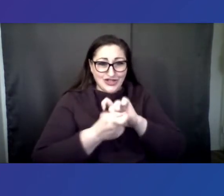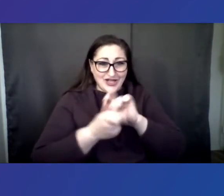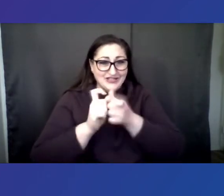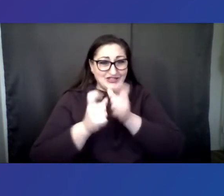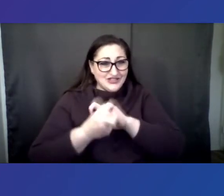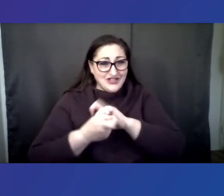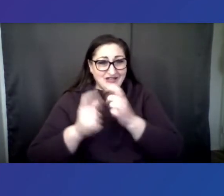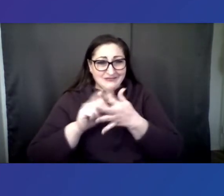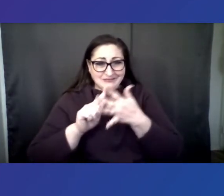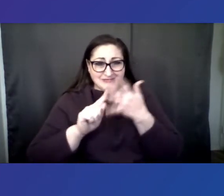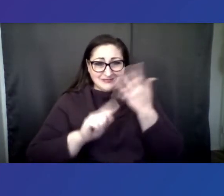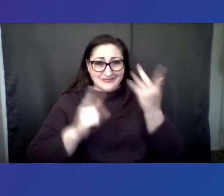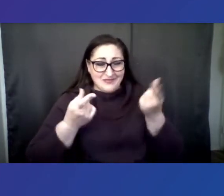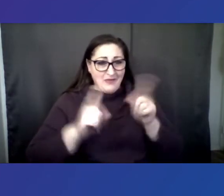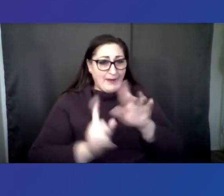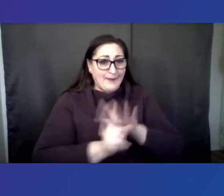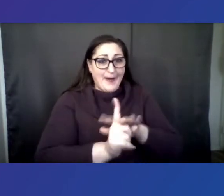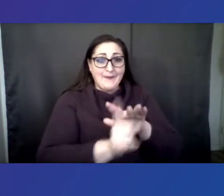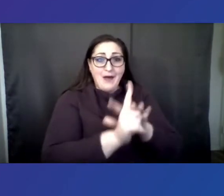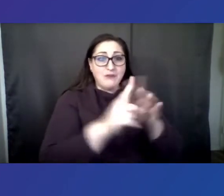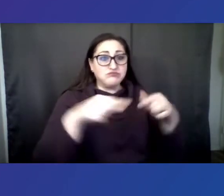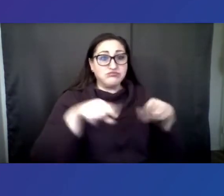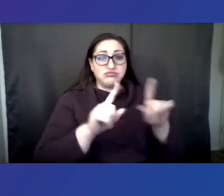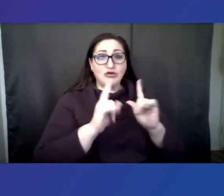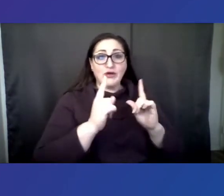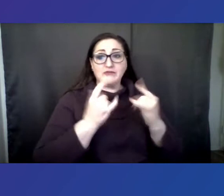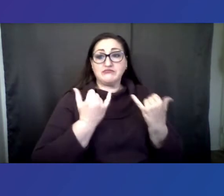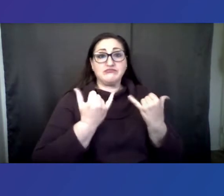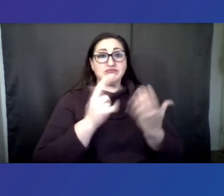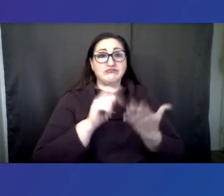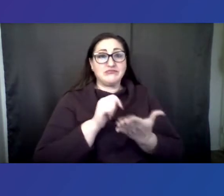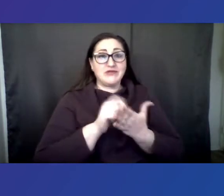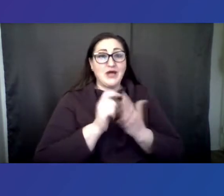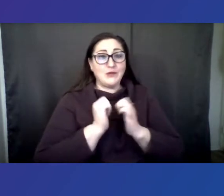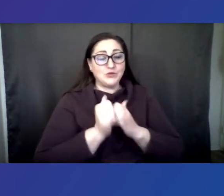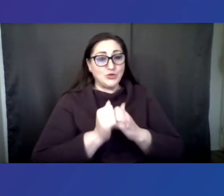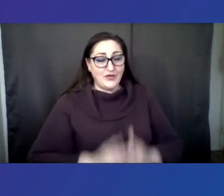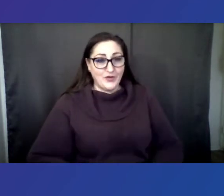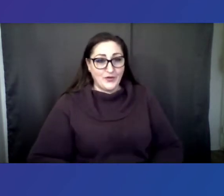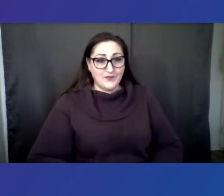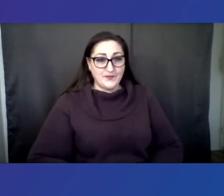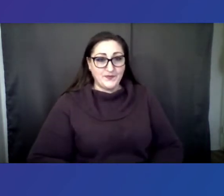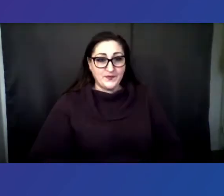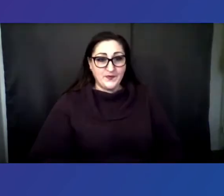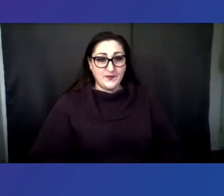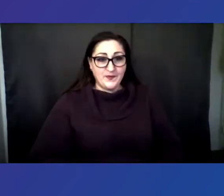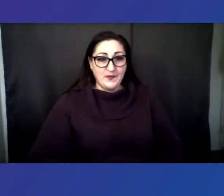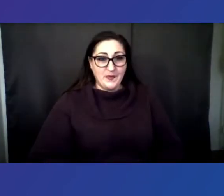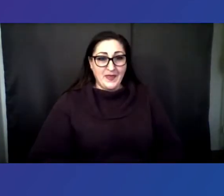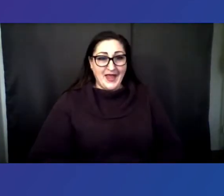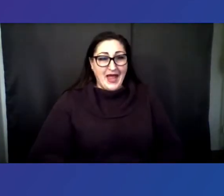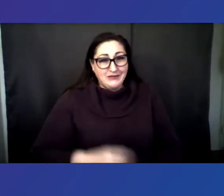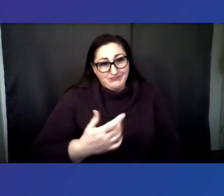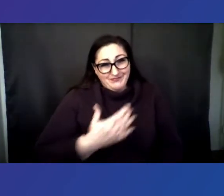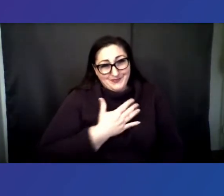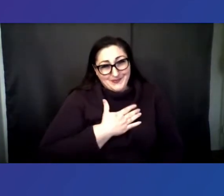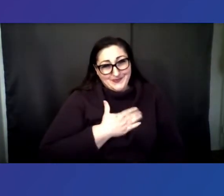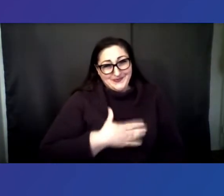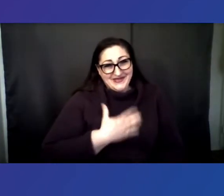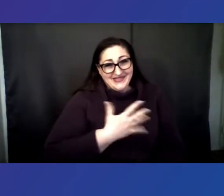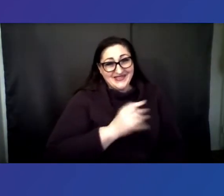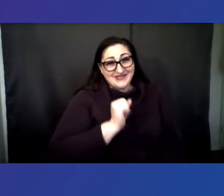occur during our time together. We invite you to extend us and each other grace and